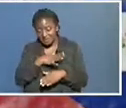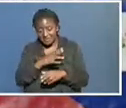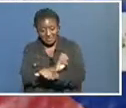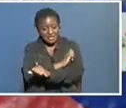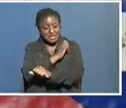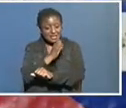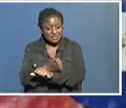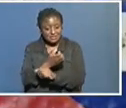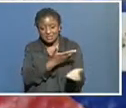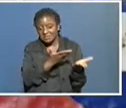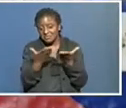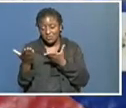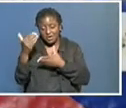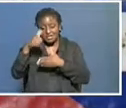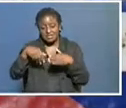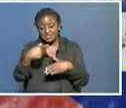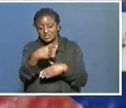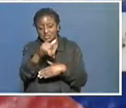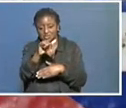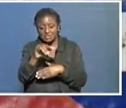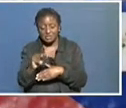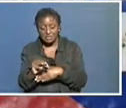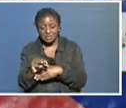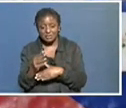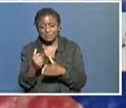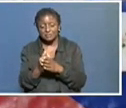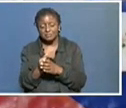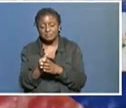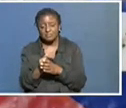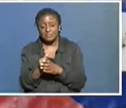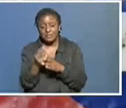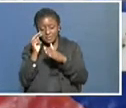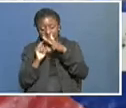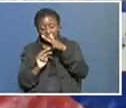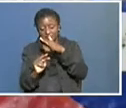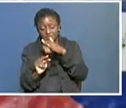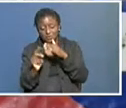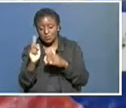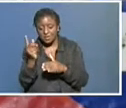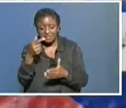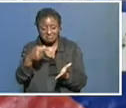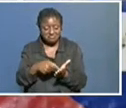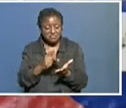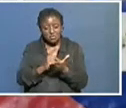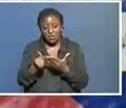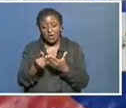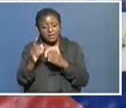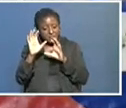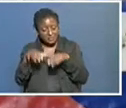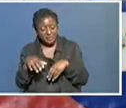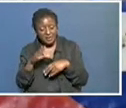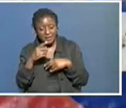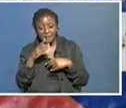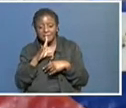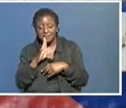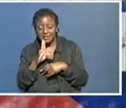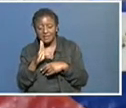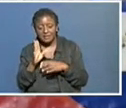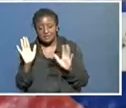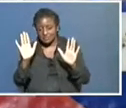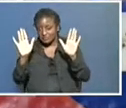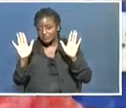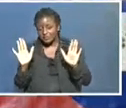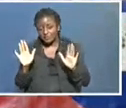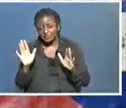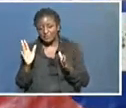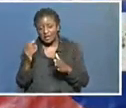in the gym, how hard we went, the vision of where this program could be was phenomenal. It's something I wanted to